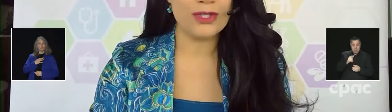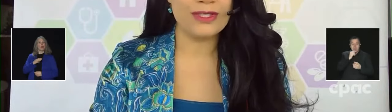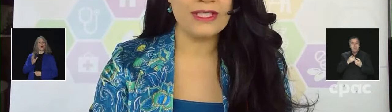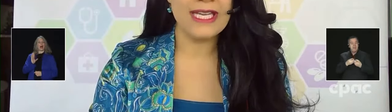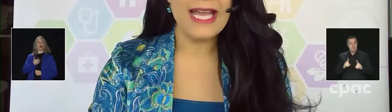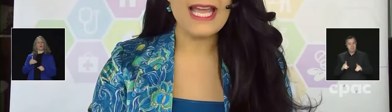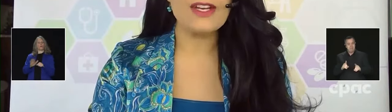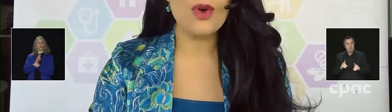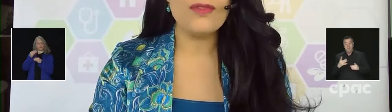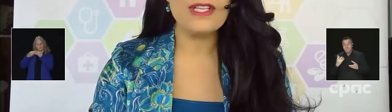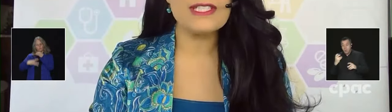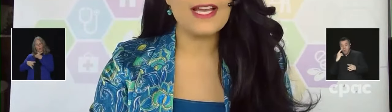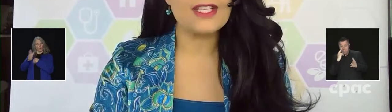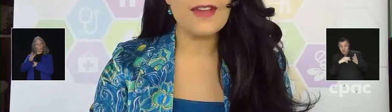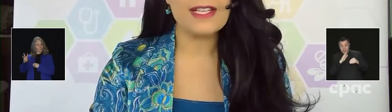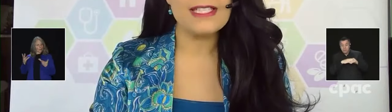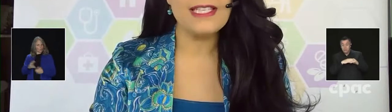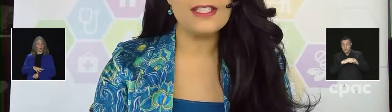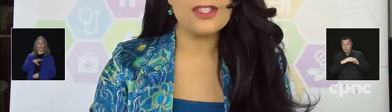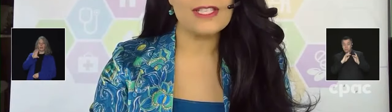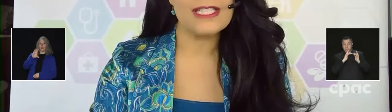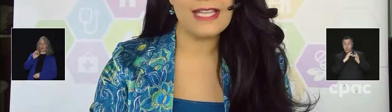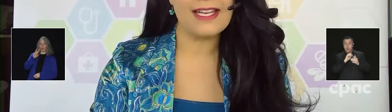Treatment portal at